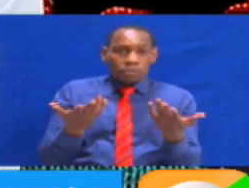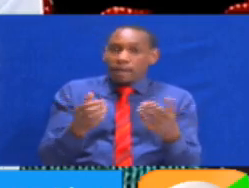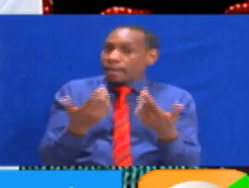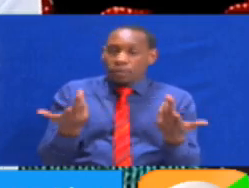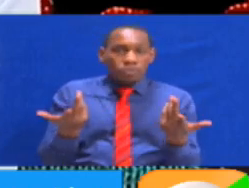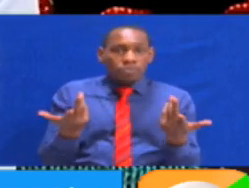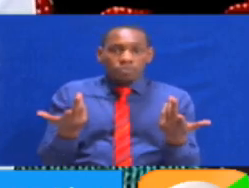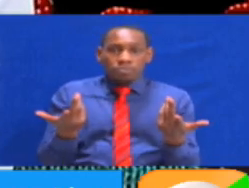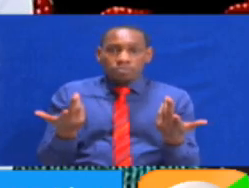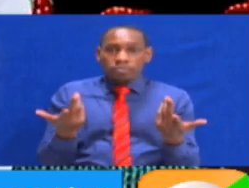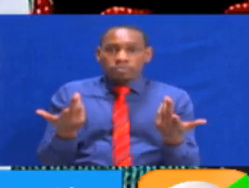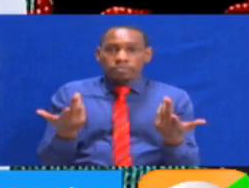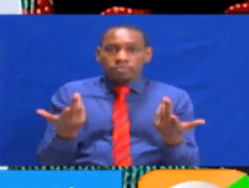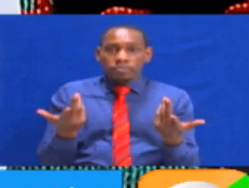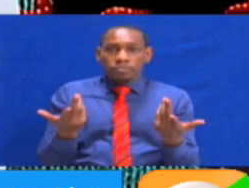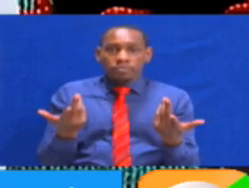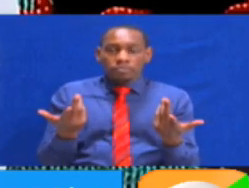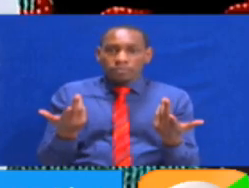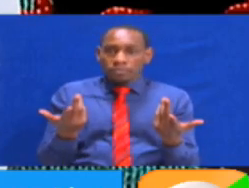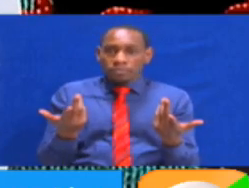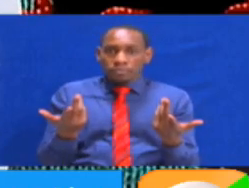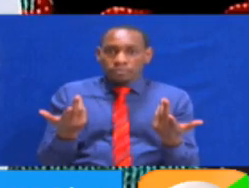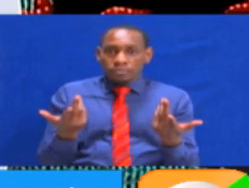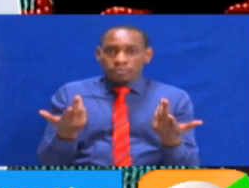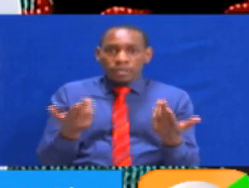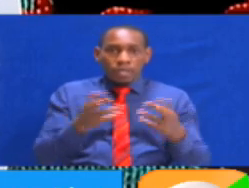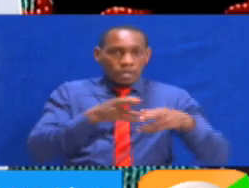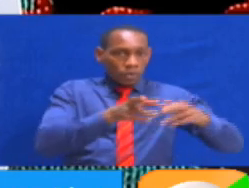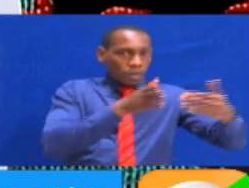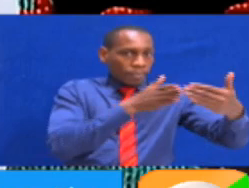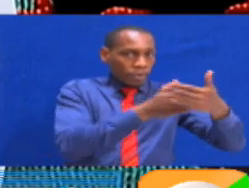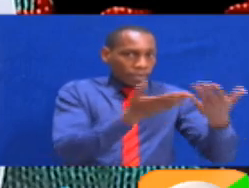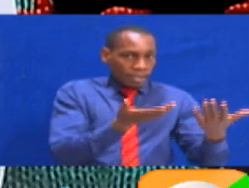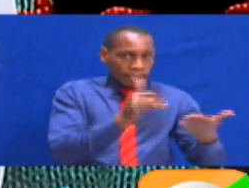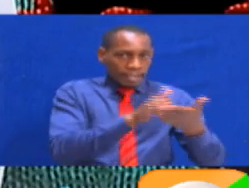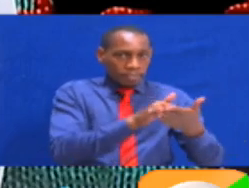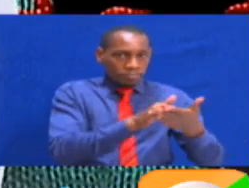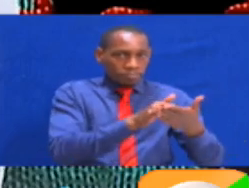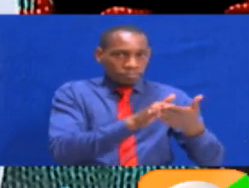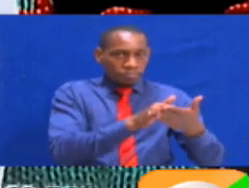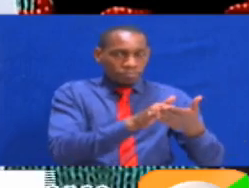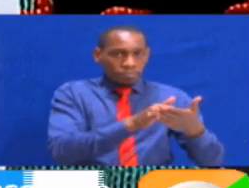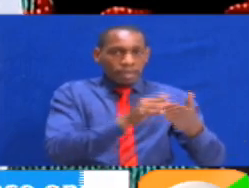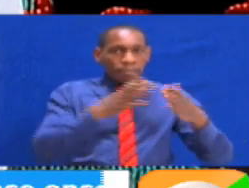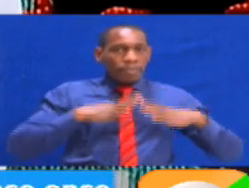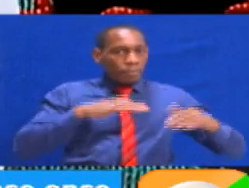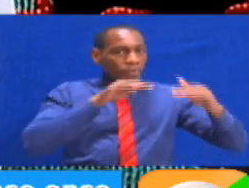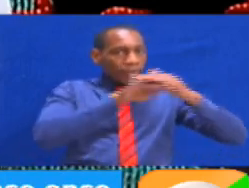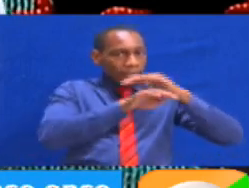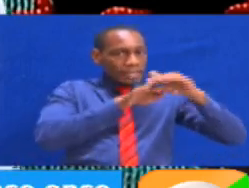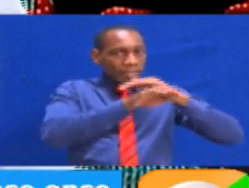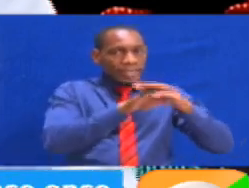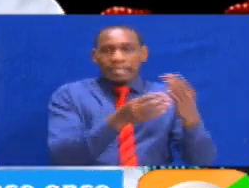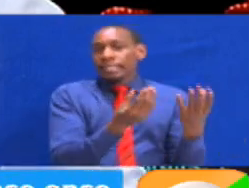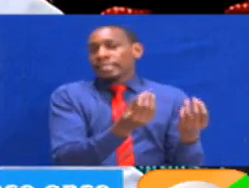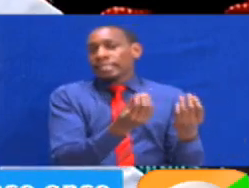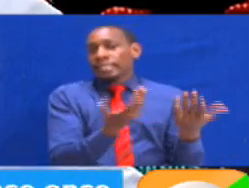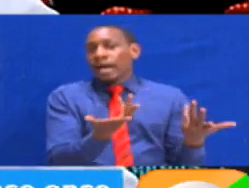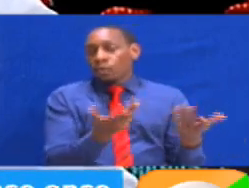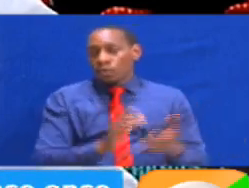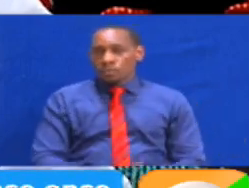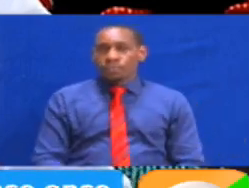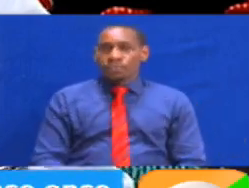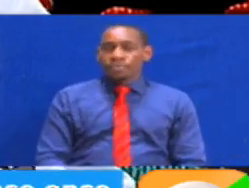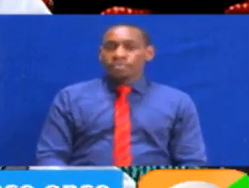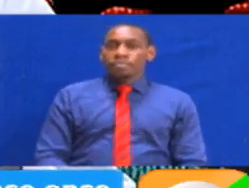How are we having those roadblocks violated and so frequently?